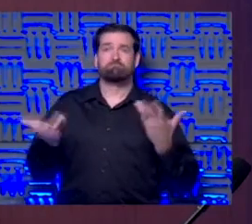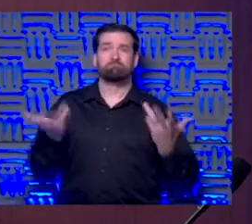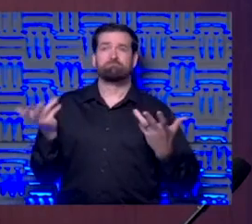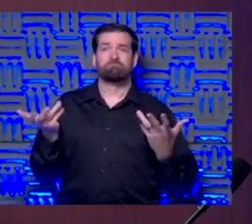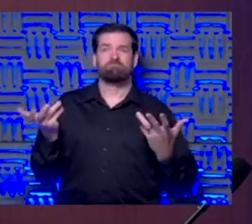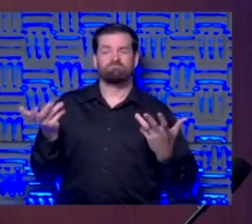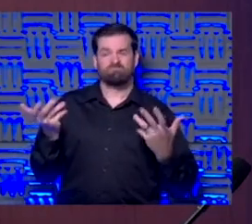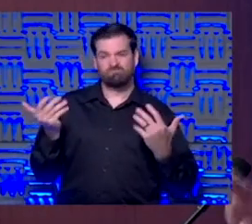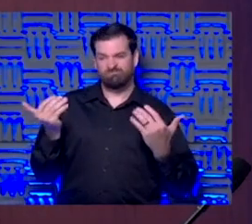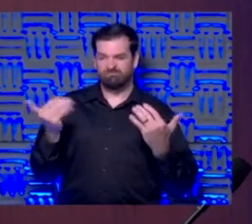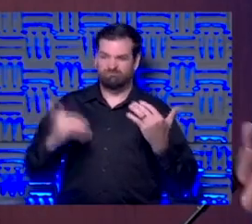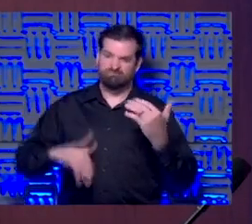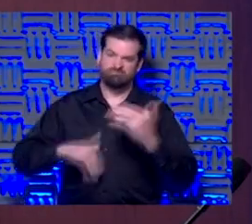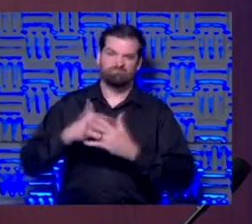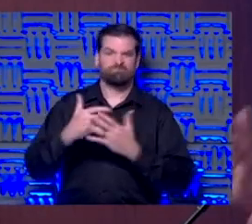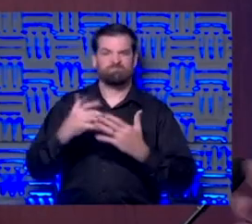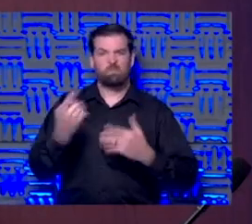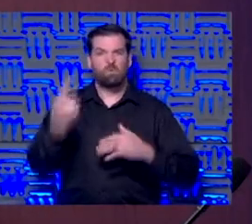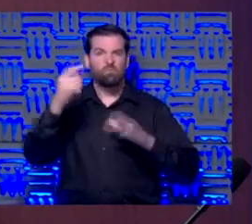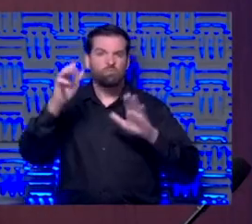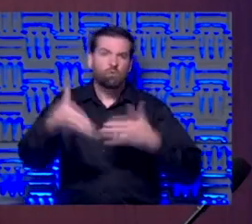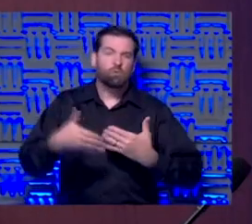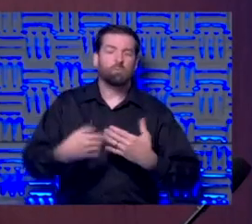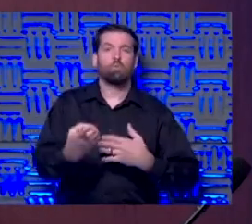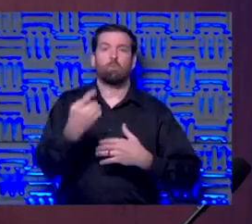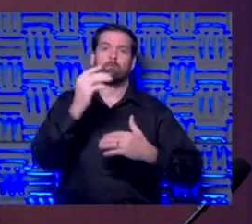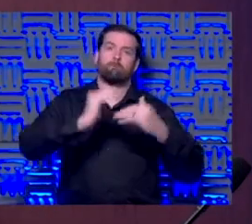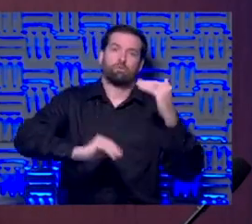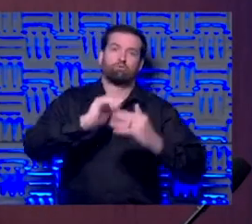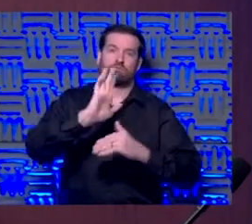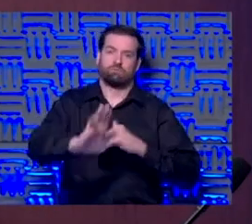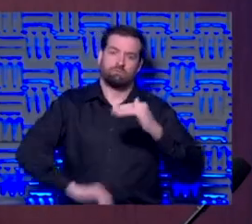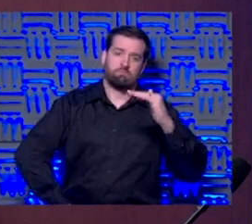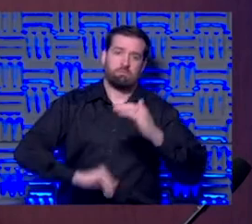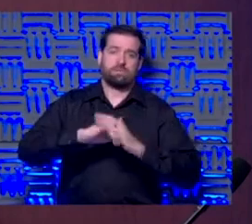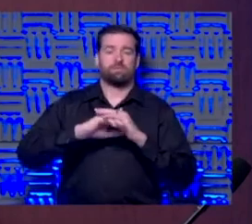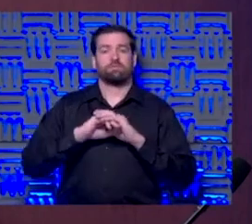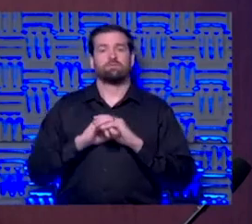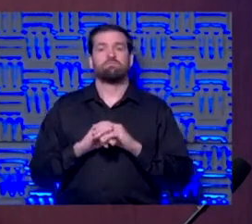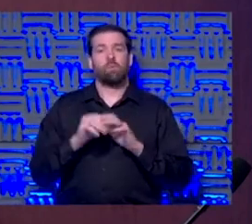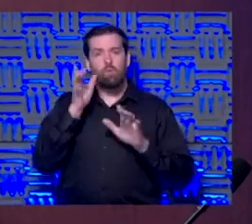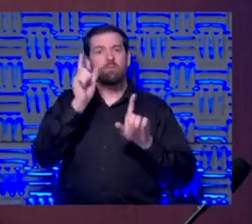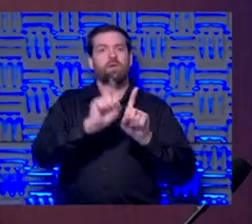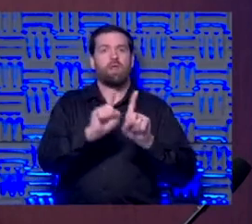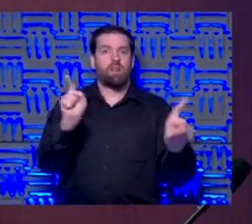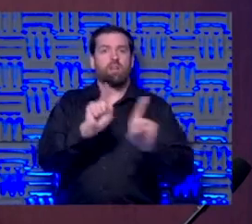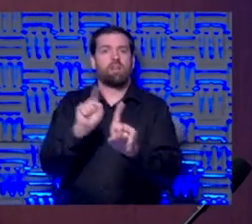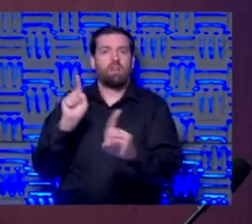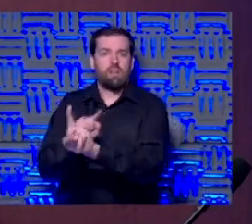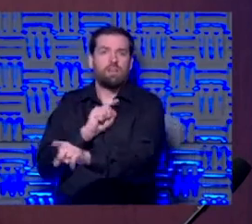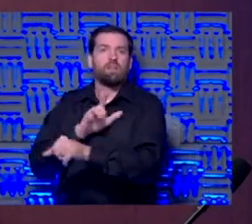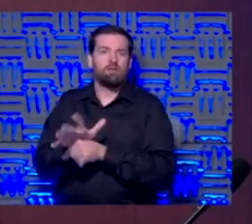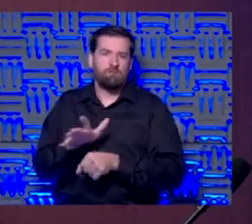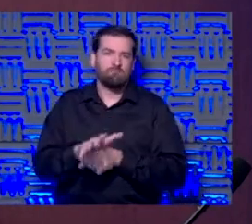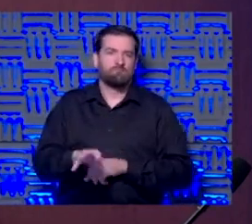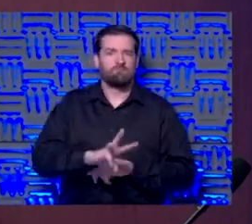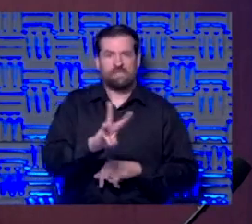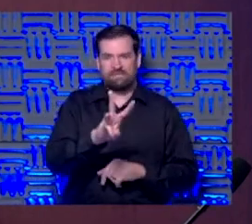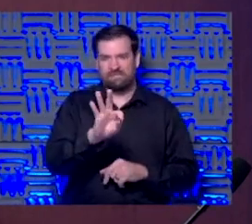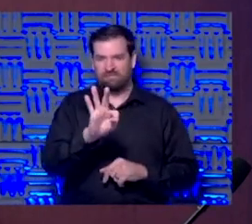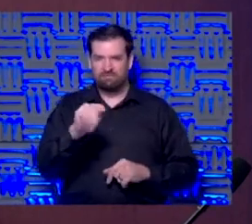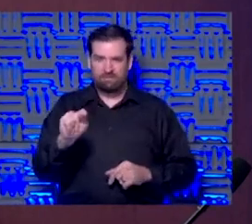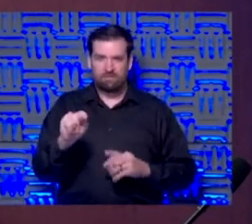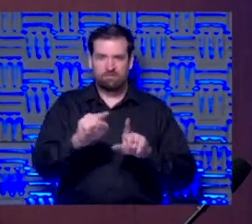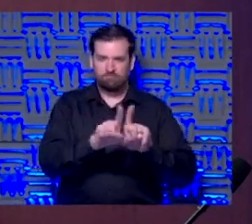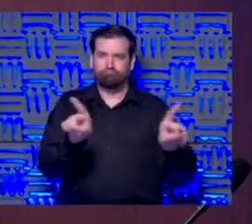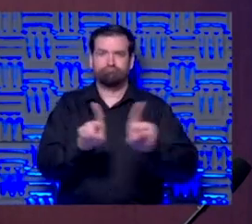given a capacity of, you know, a room or a building itself or whatnot, that we would be spread out, you know, with that 6-foot distance